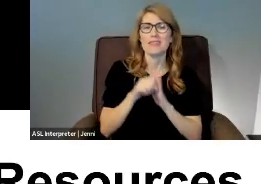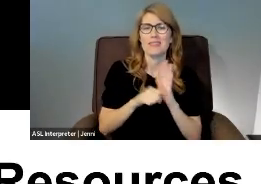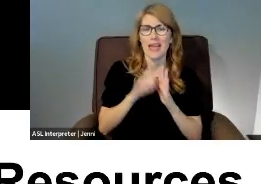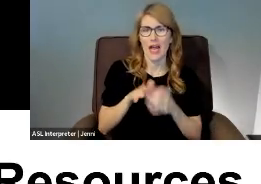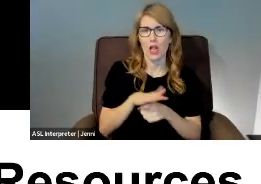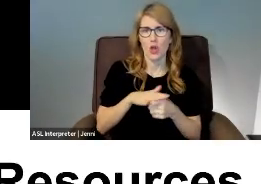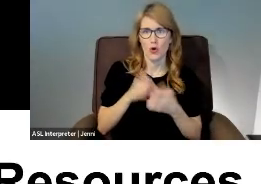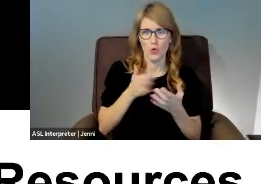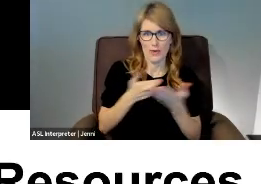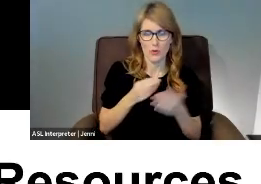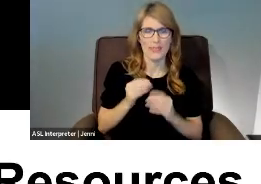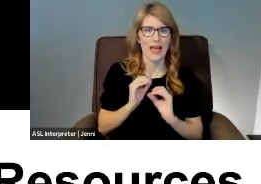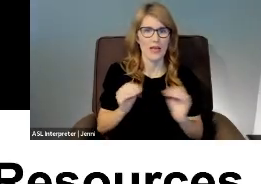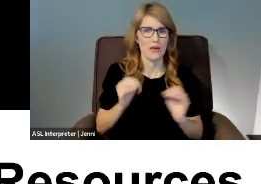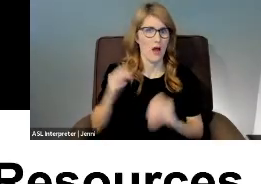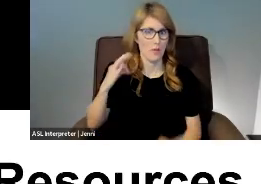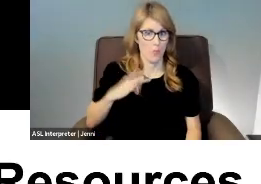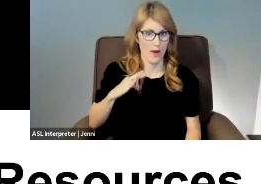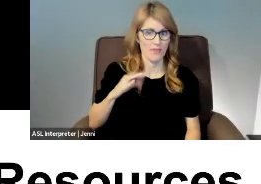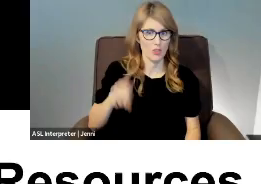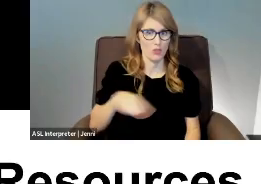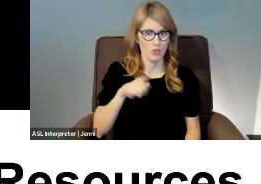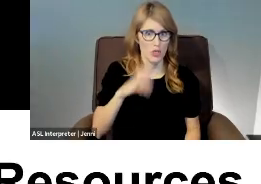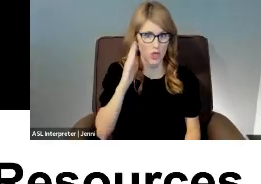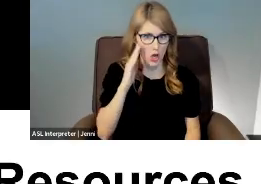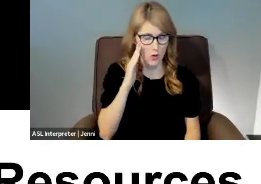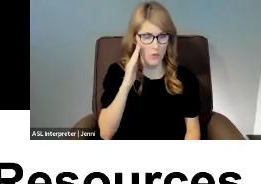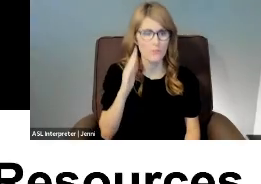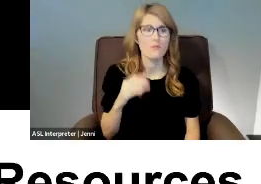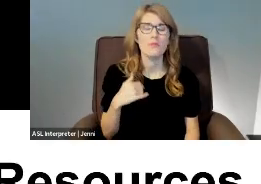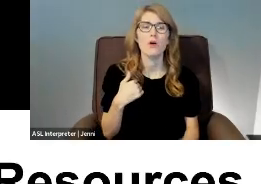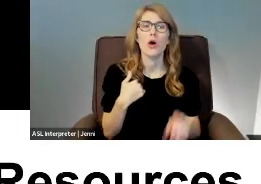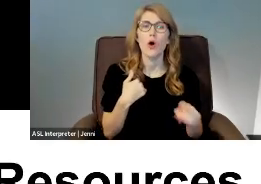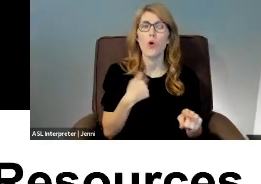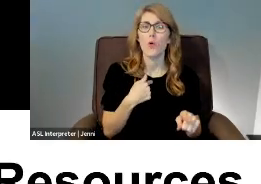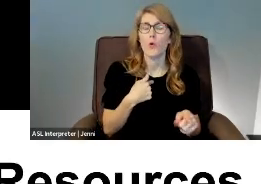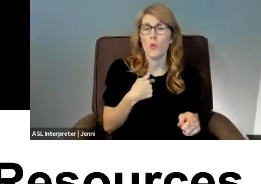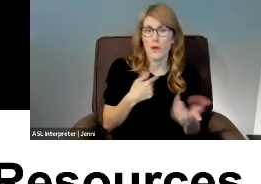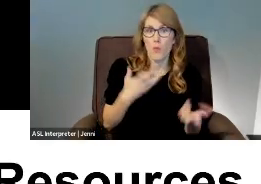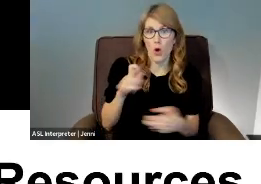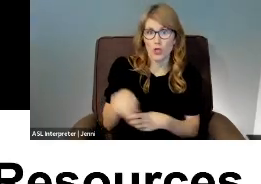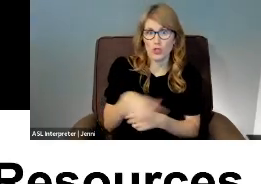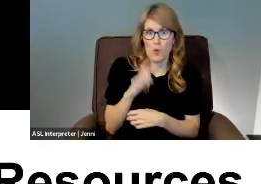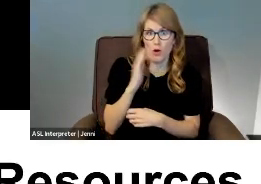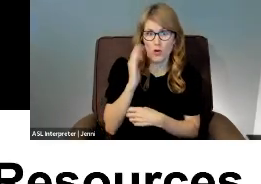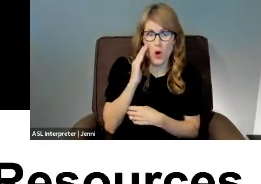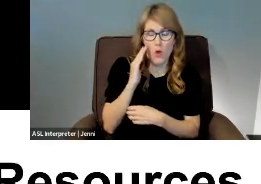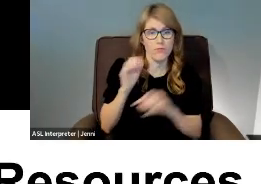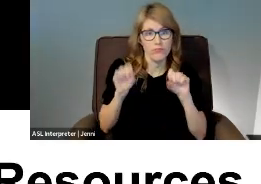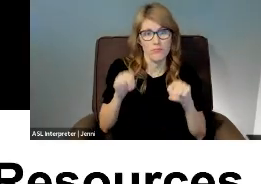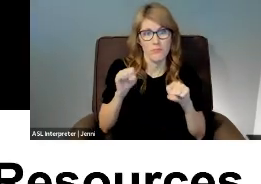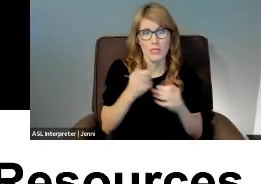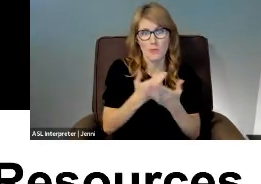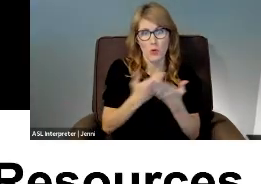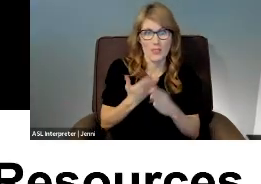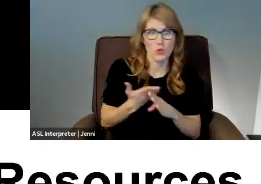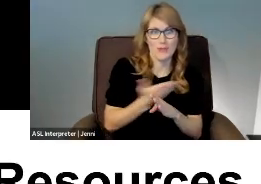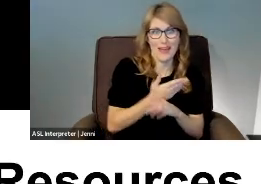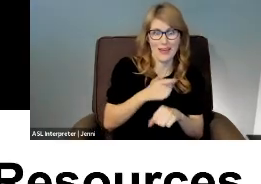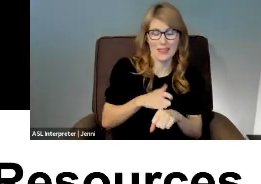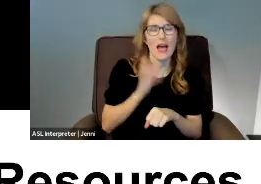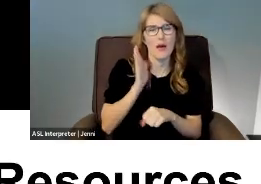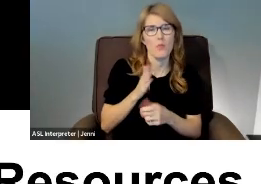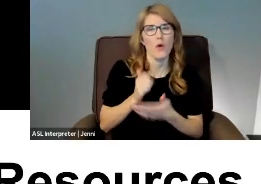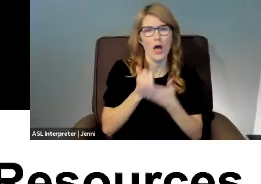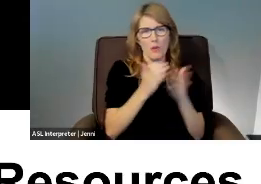nonprofits to be aware of. We really want to impart that knowing your potential resources ahead of time can help you prepare and build